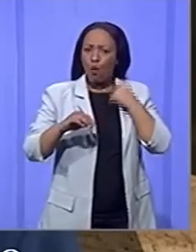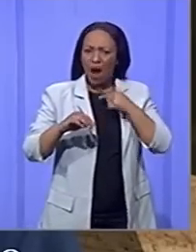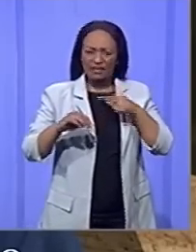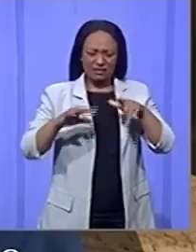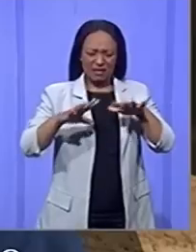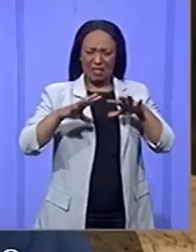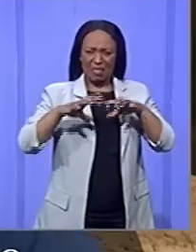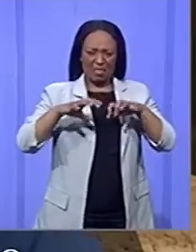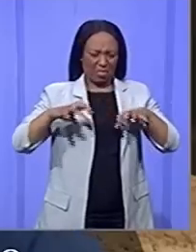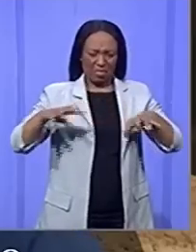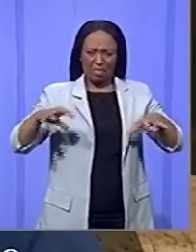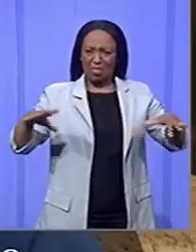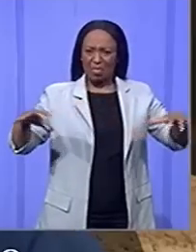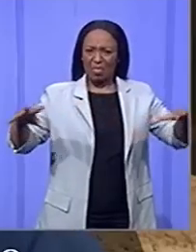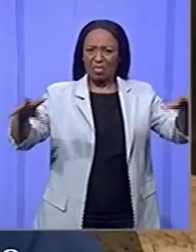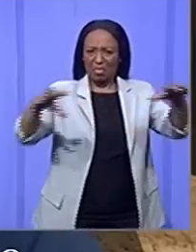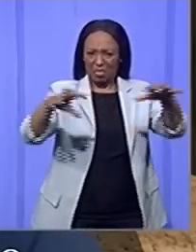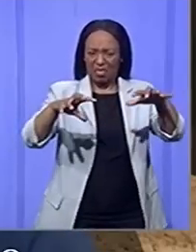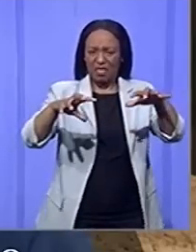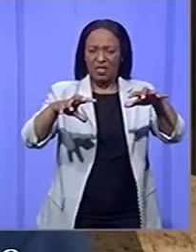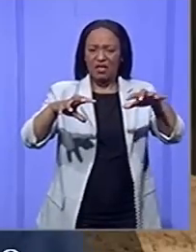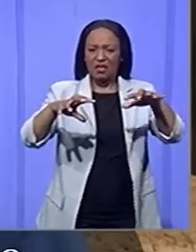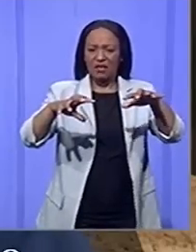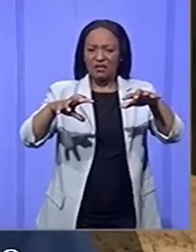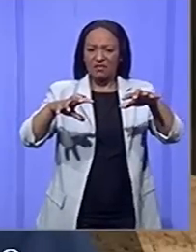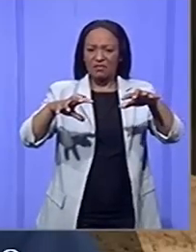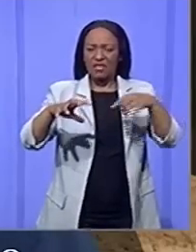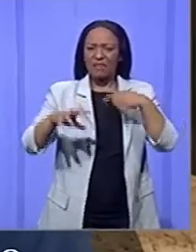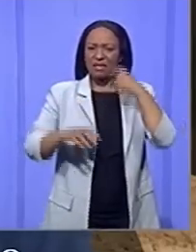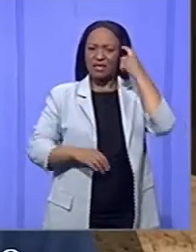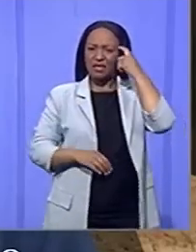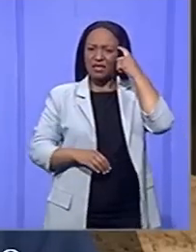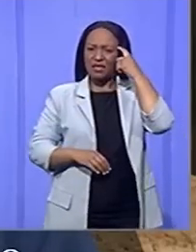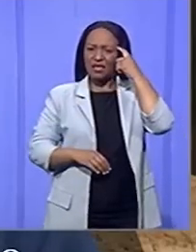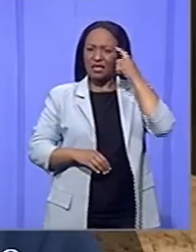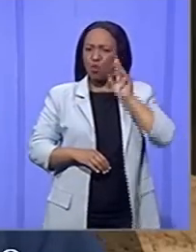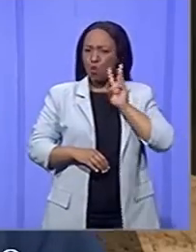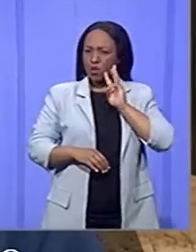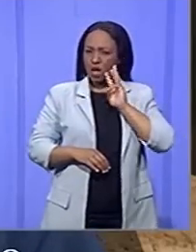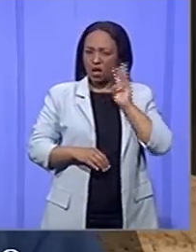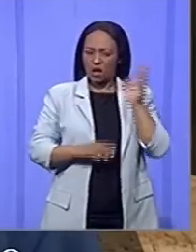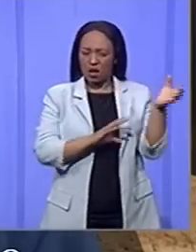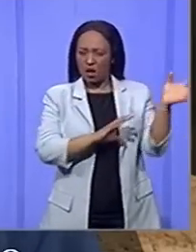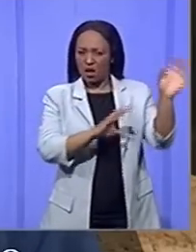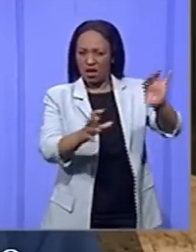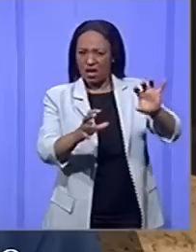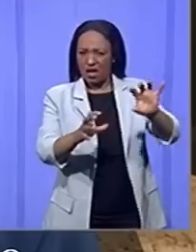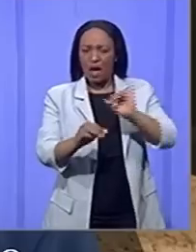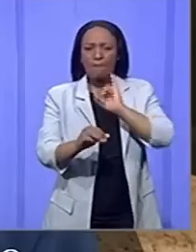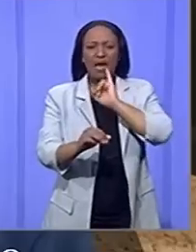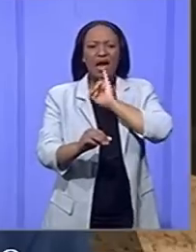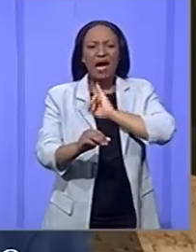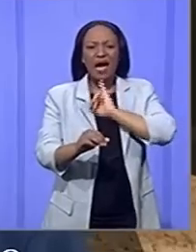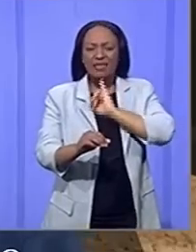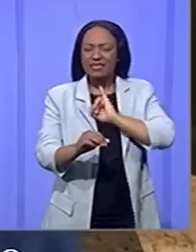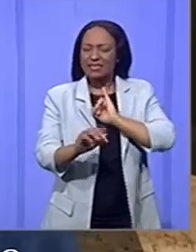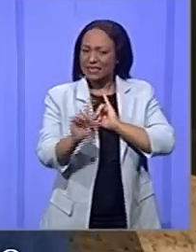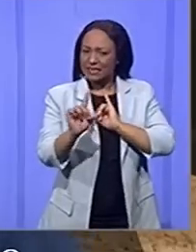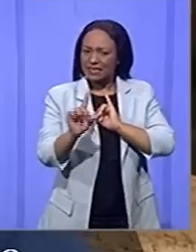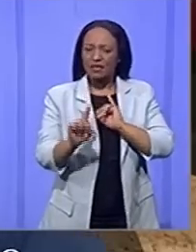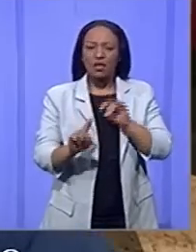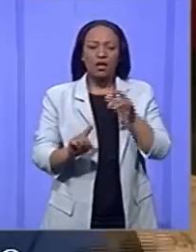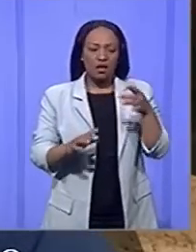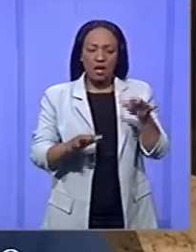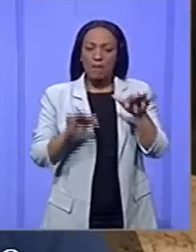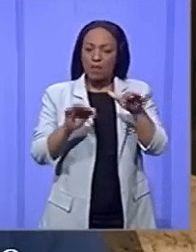Kanana o tšea pivotela gore ke tšhele metse ke bolaya ice. Marakaraka ka founela ba ba nang le experience